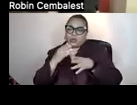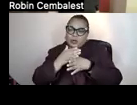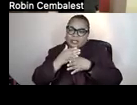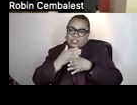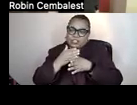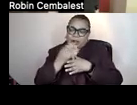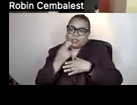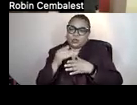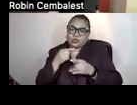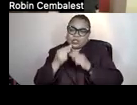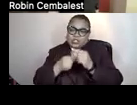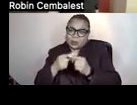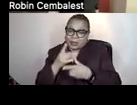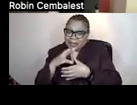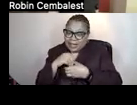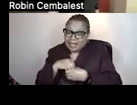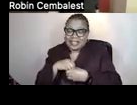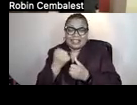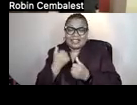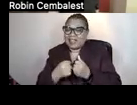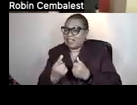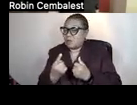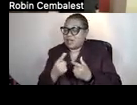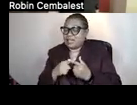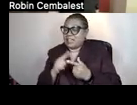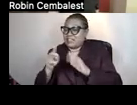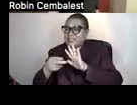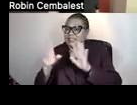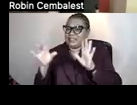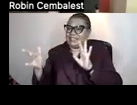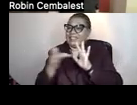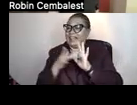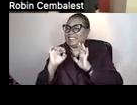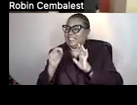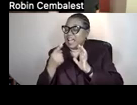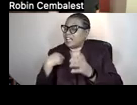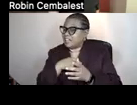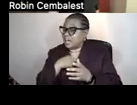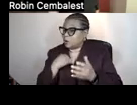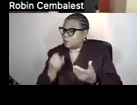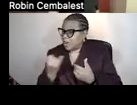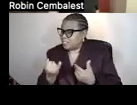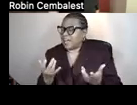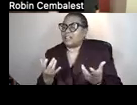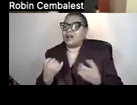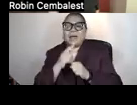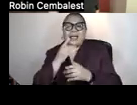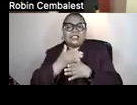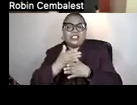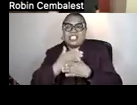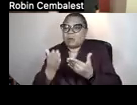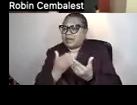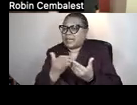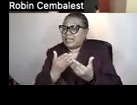sharing user-generated content if anyone is tagging us or our project. Make sharing easy